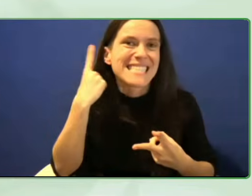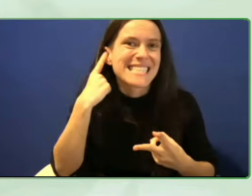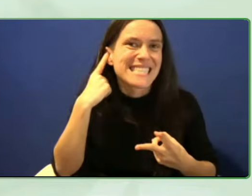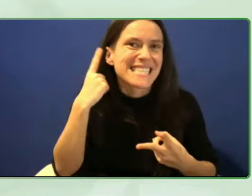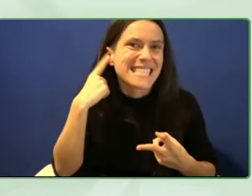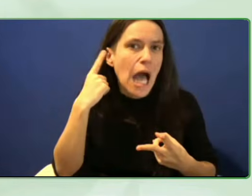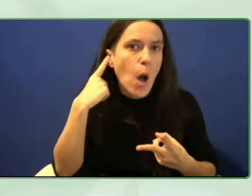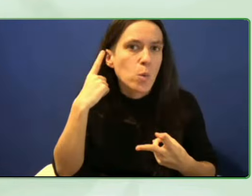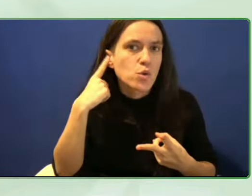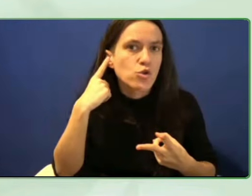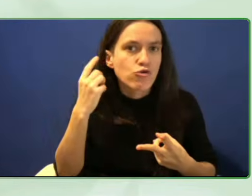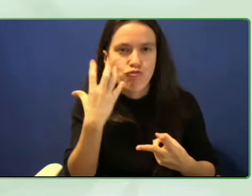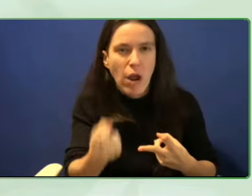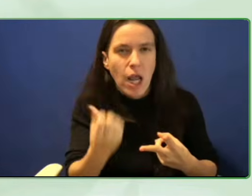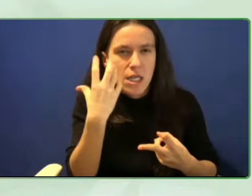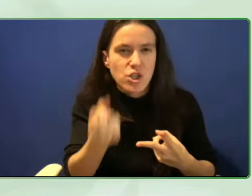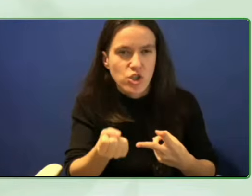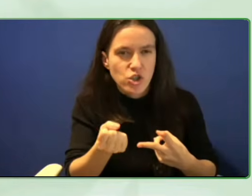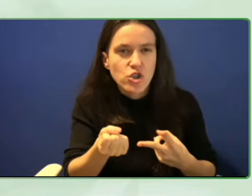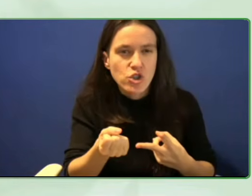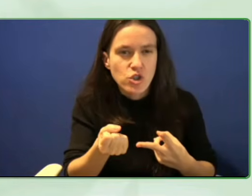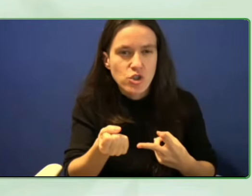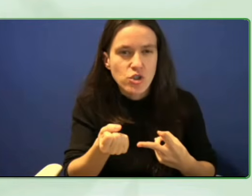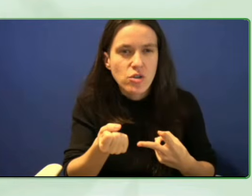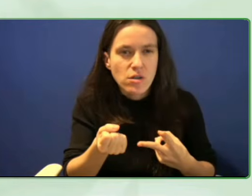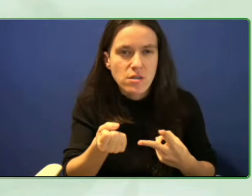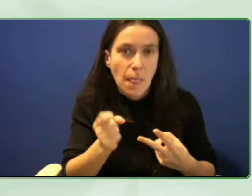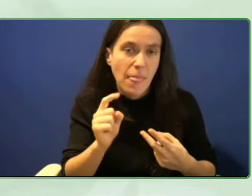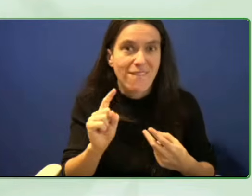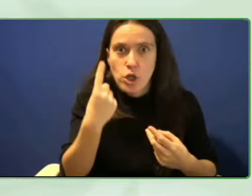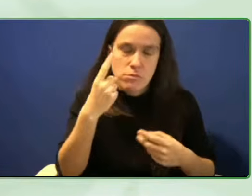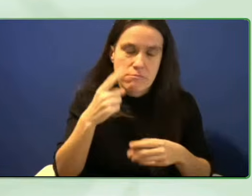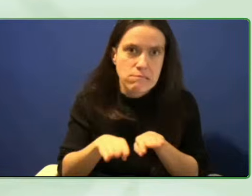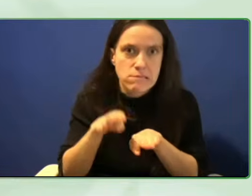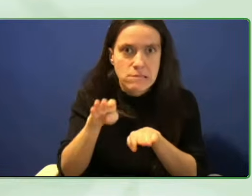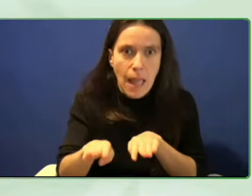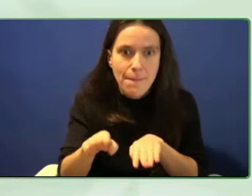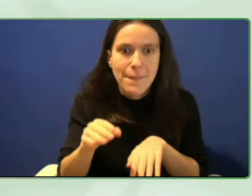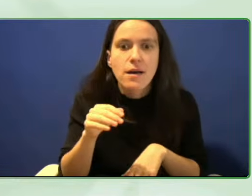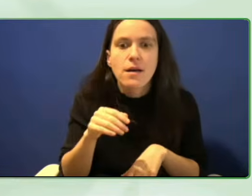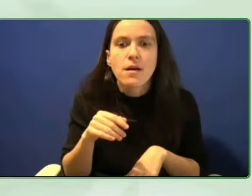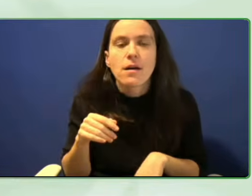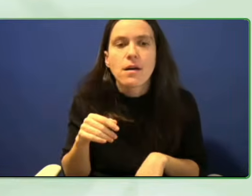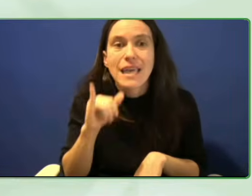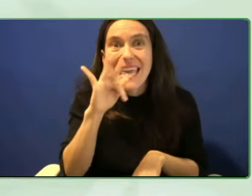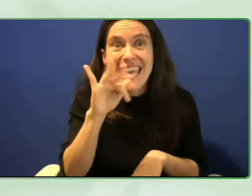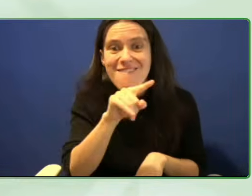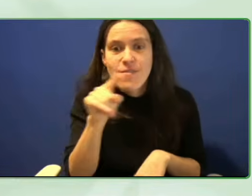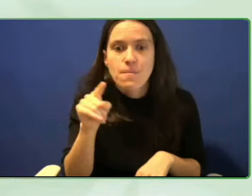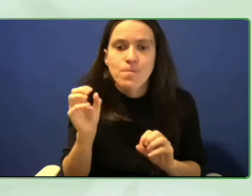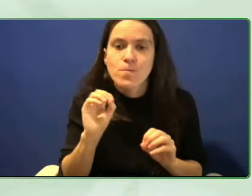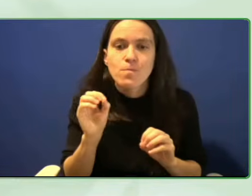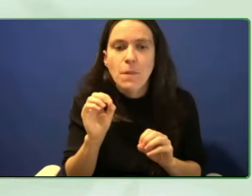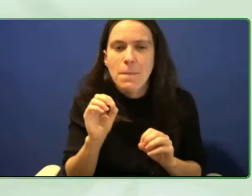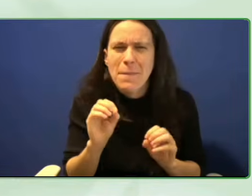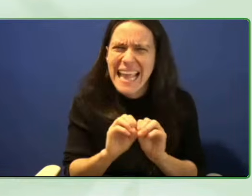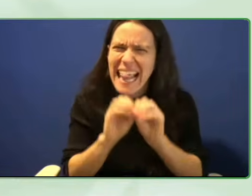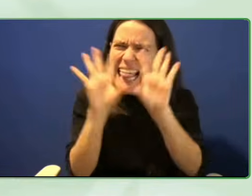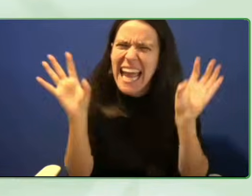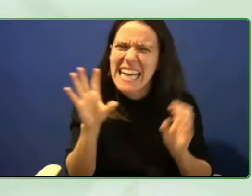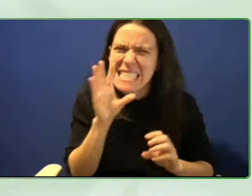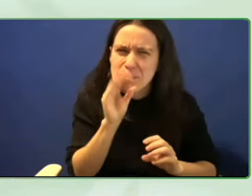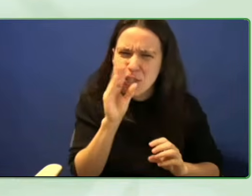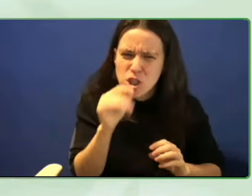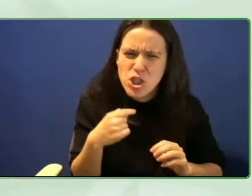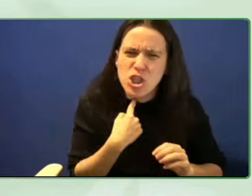device. So this was kind of the first building block of this. So if you haven't got that clarity of speech, but you can make that repetitive sound, we